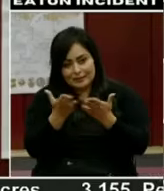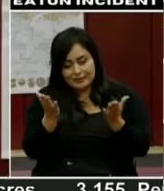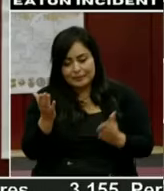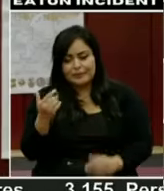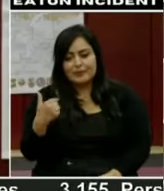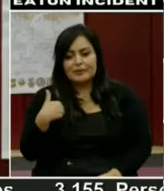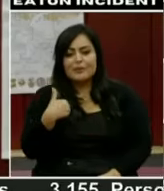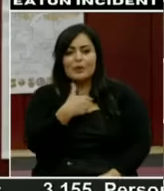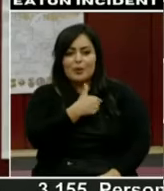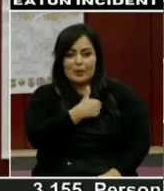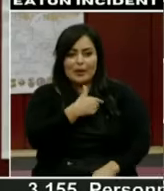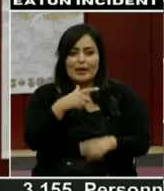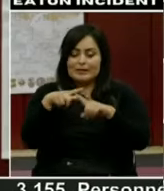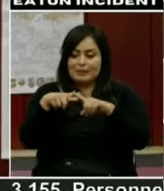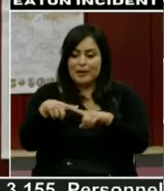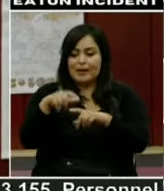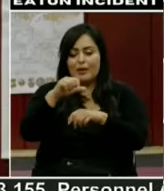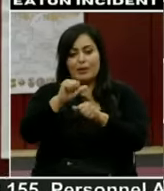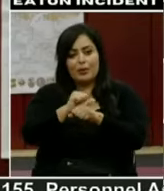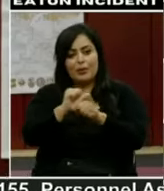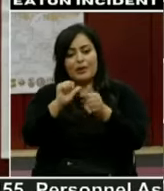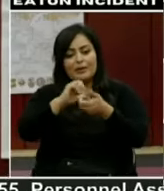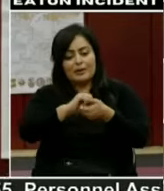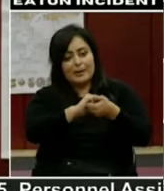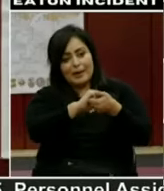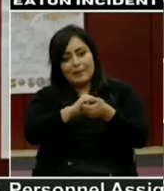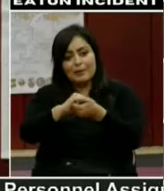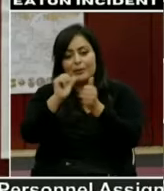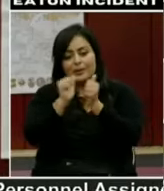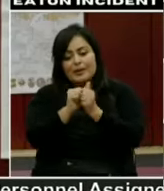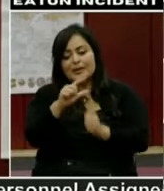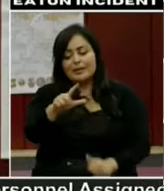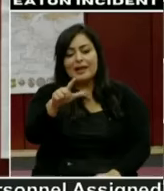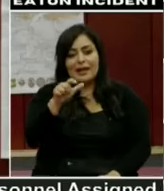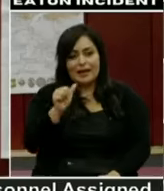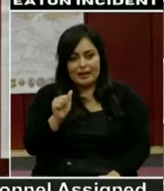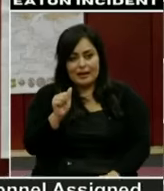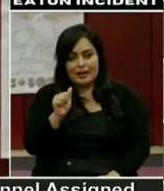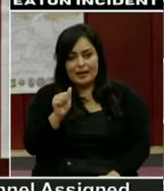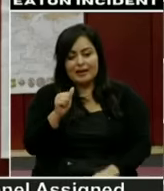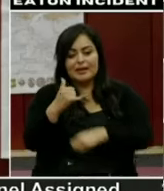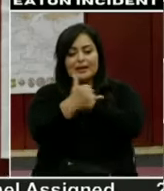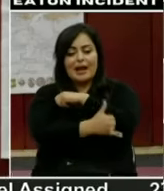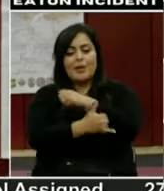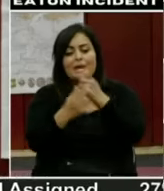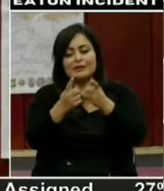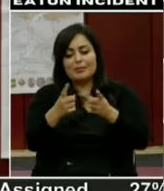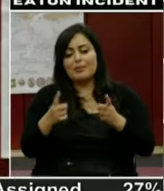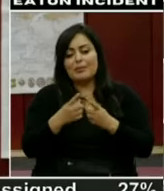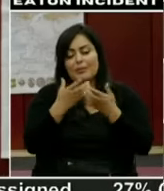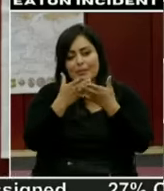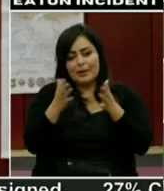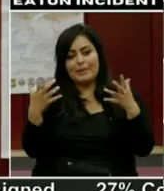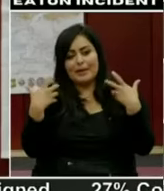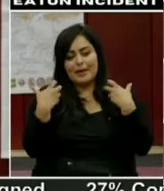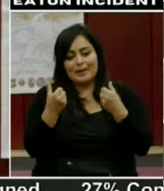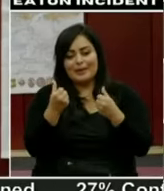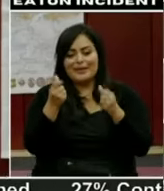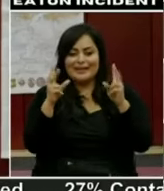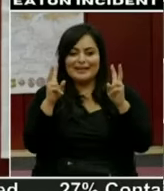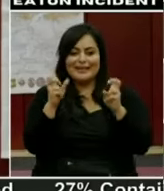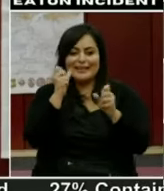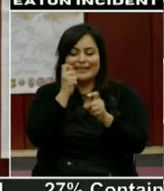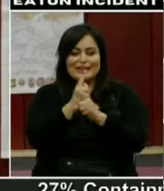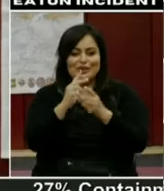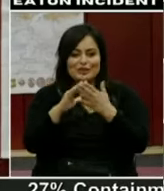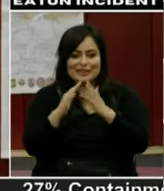are independent, we work regularly in collaboration with the Los Angeles County Department of Public Health and our sister city, Long